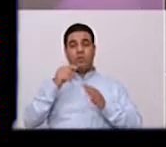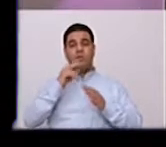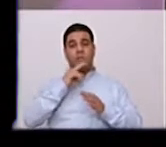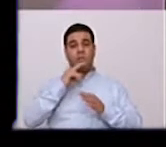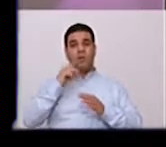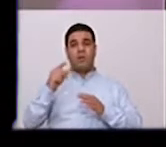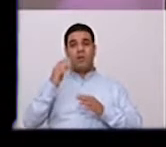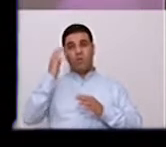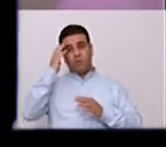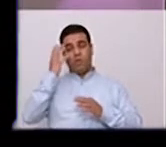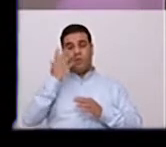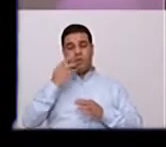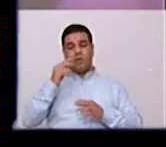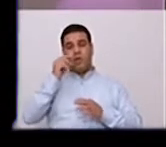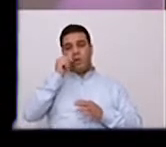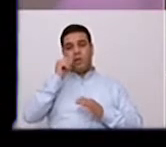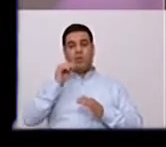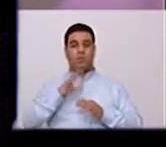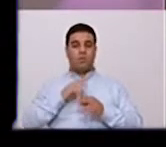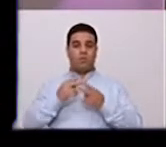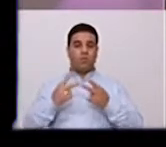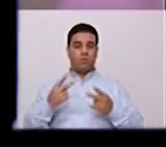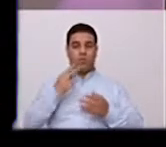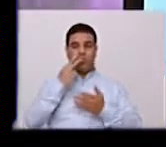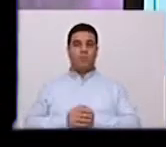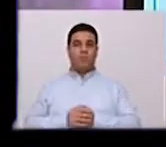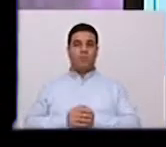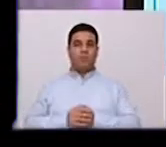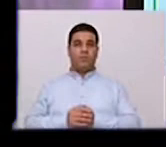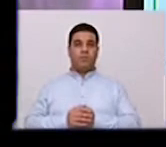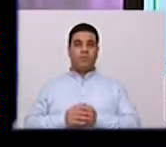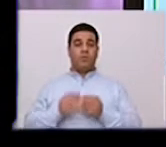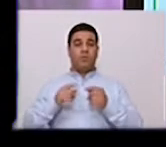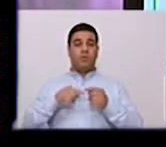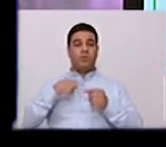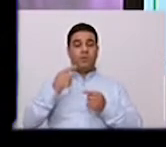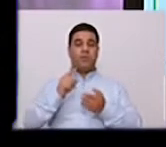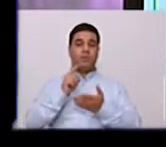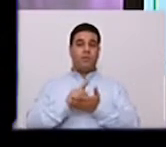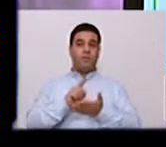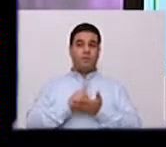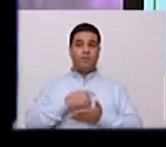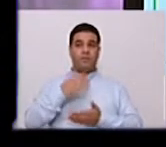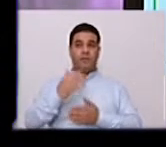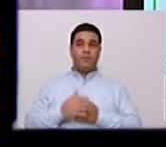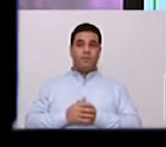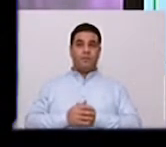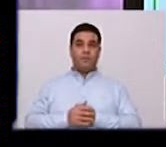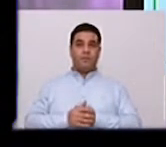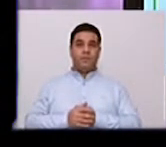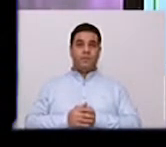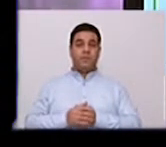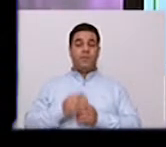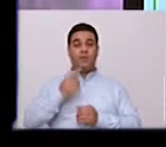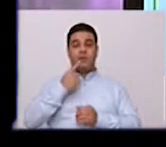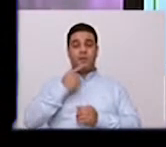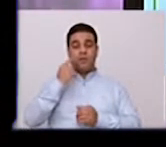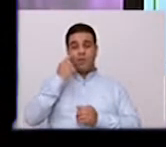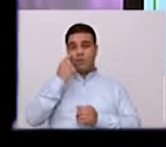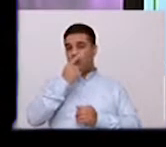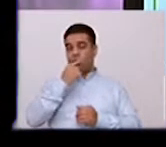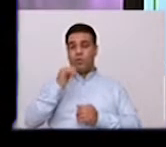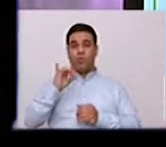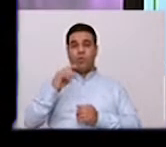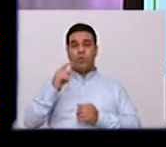erkak hosil bo'lganligini ko'rishimiz mumkin. Keyingi masala shartimizga ko'ra qizil ko'zli